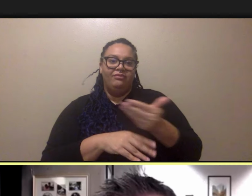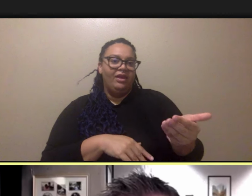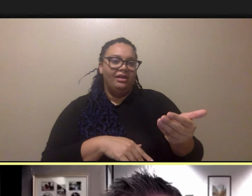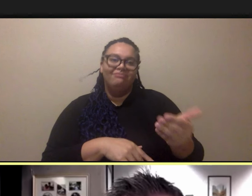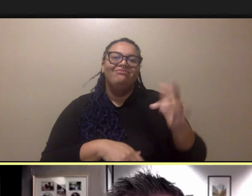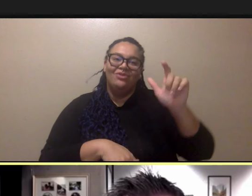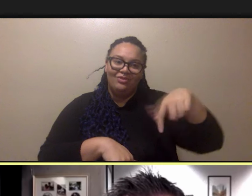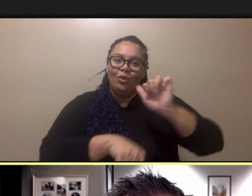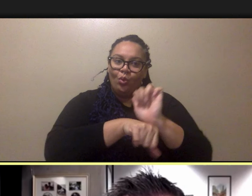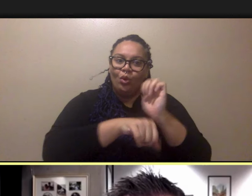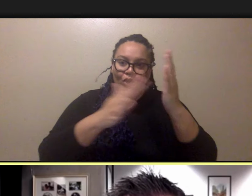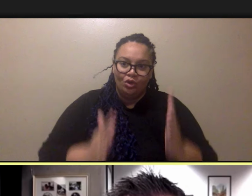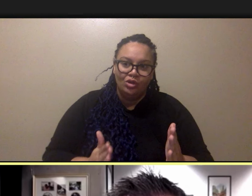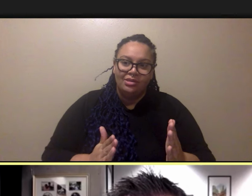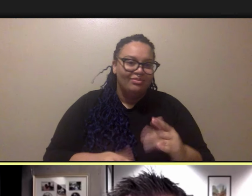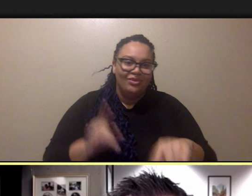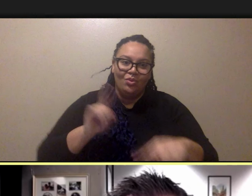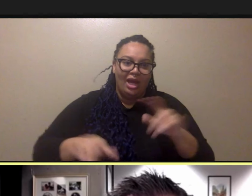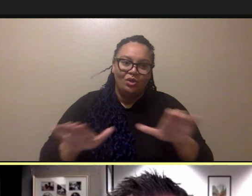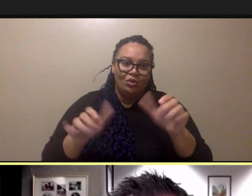otherwise.